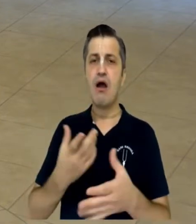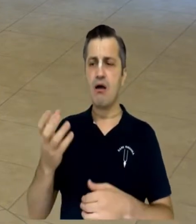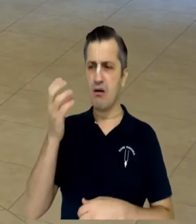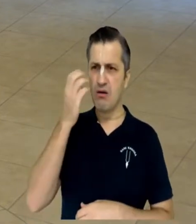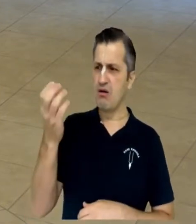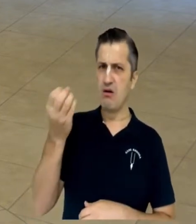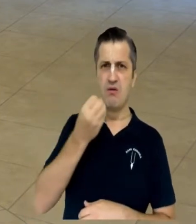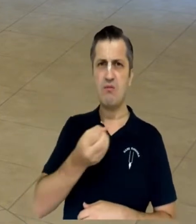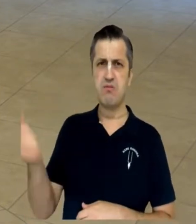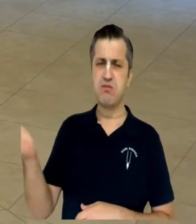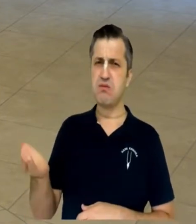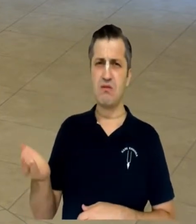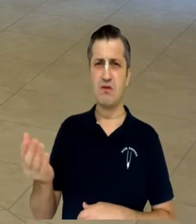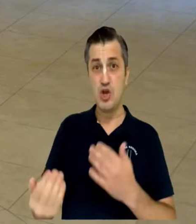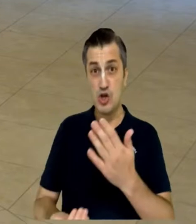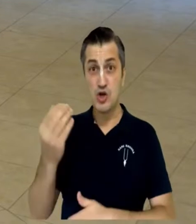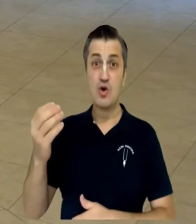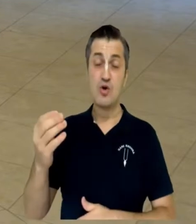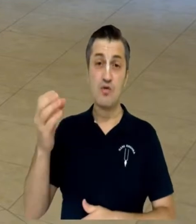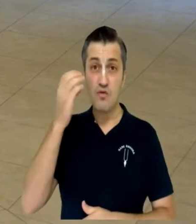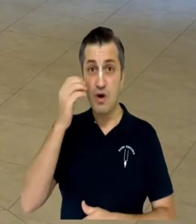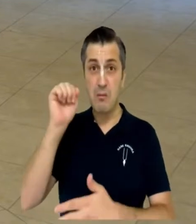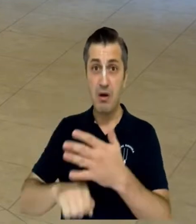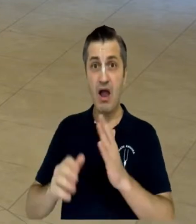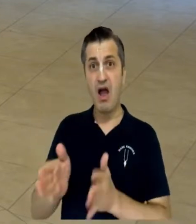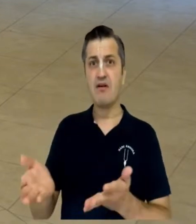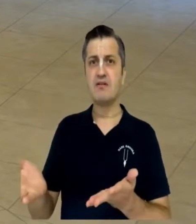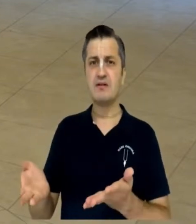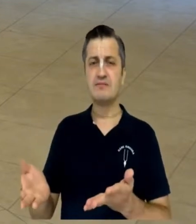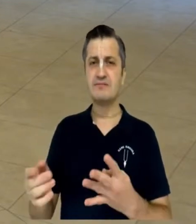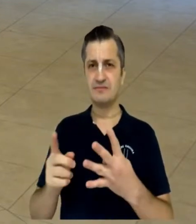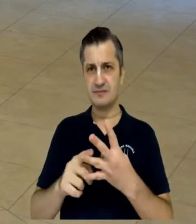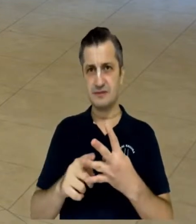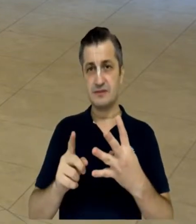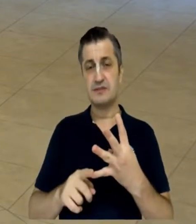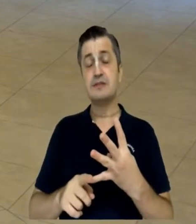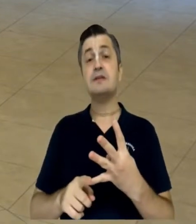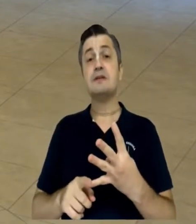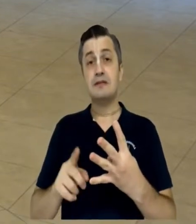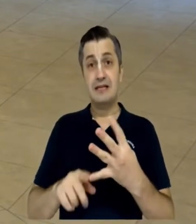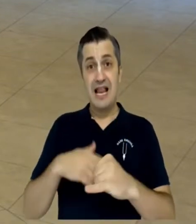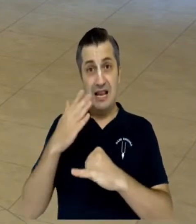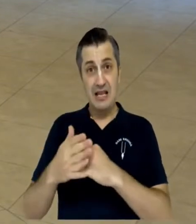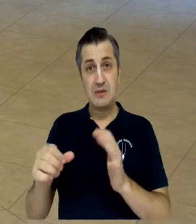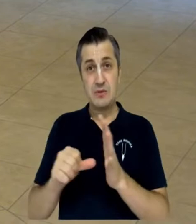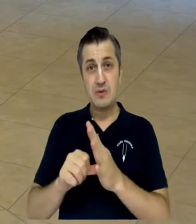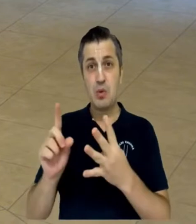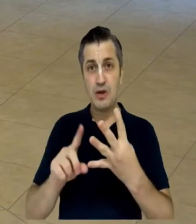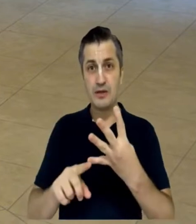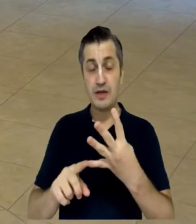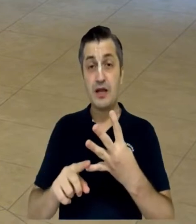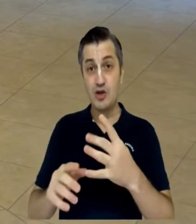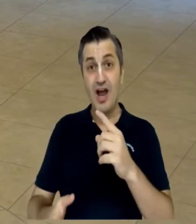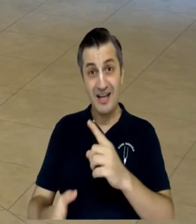it, and maybe it does satisfy you for some time, but it comes with distress, right? So now let's speak about the